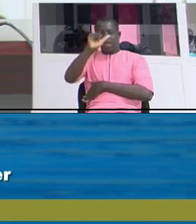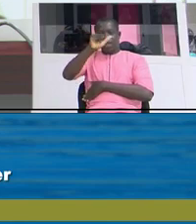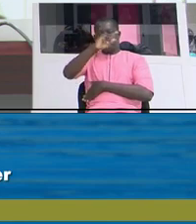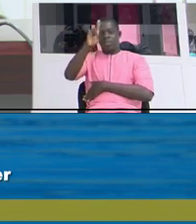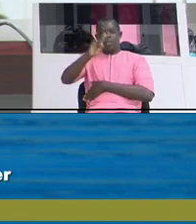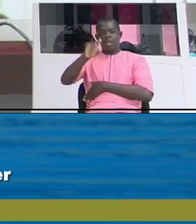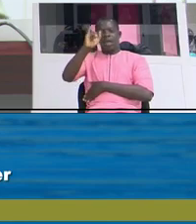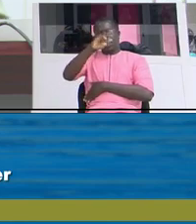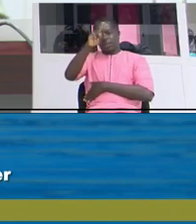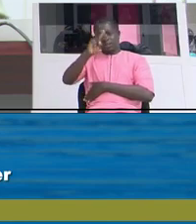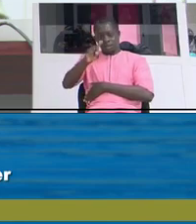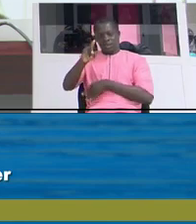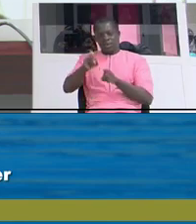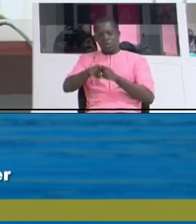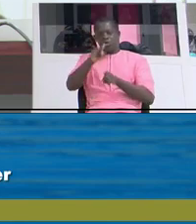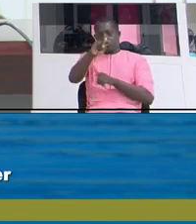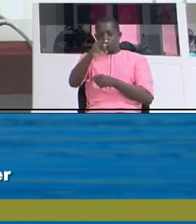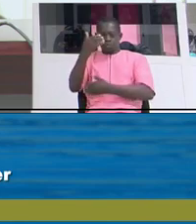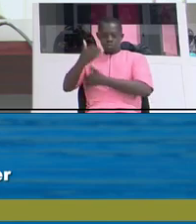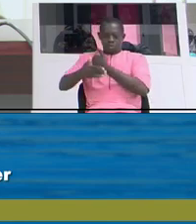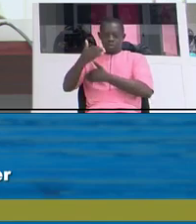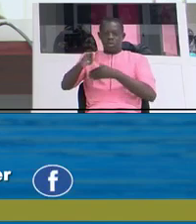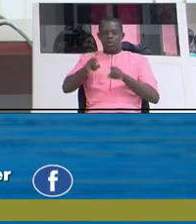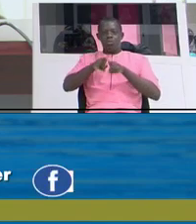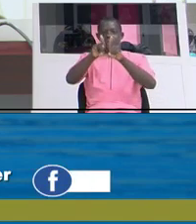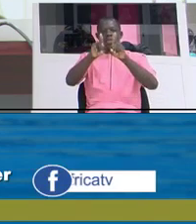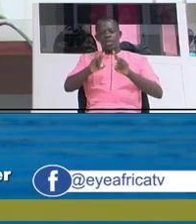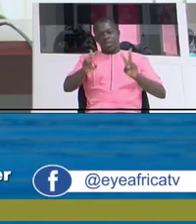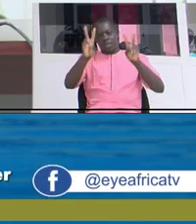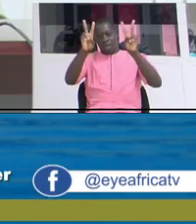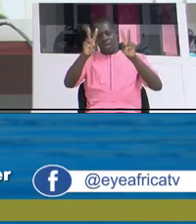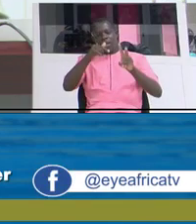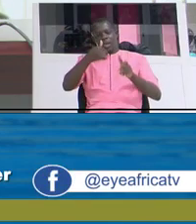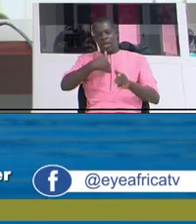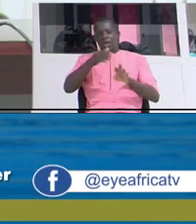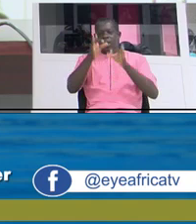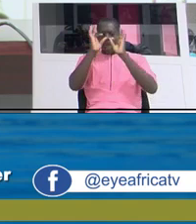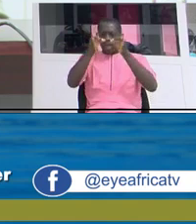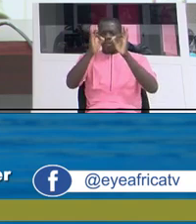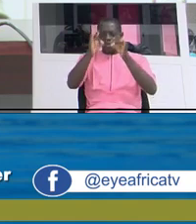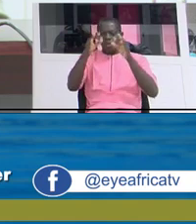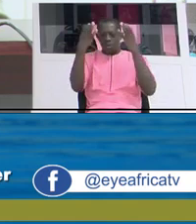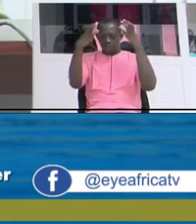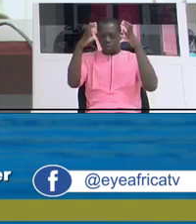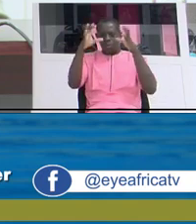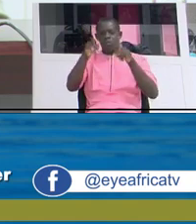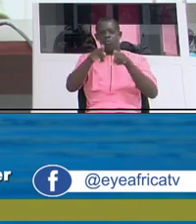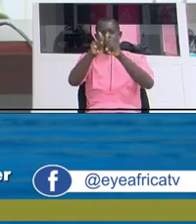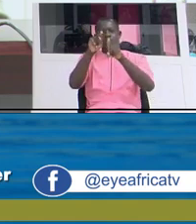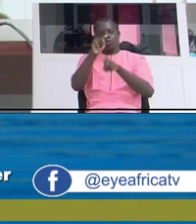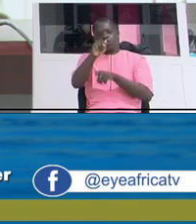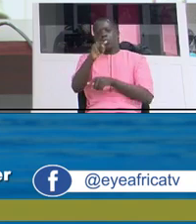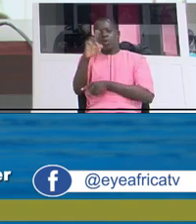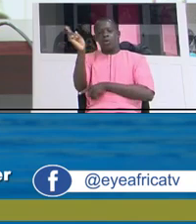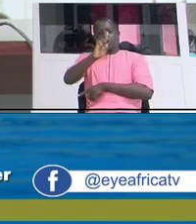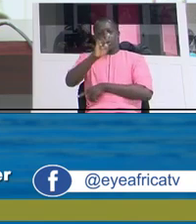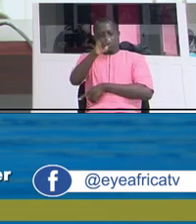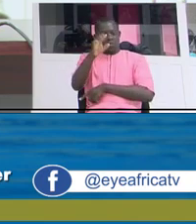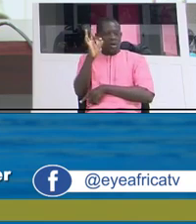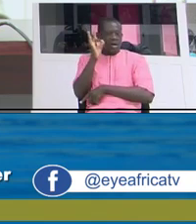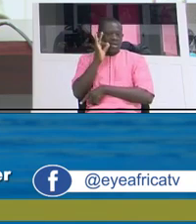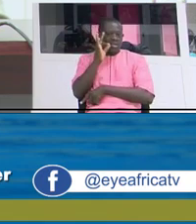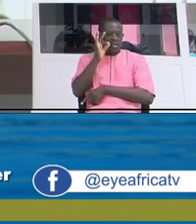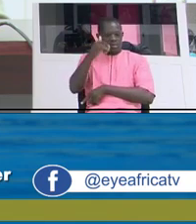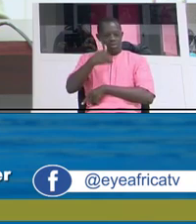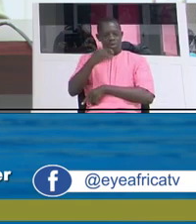close to Yaya. Nata ngam problemo lfoye. I came to you. I narrated this problem to you. Yenja binyela. What you replied me was.